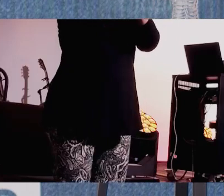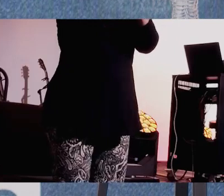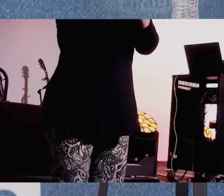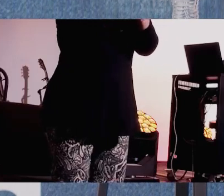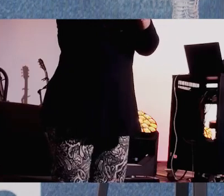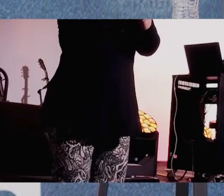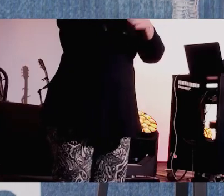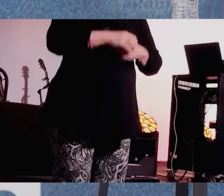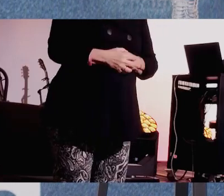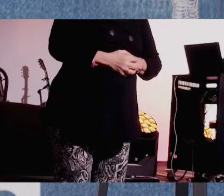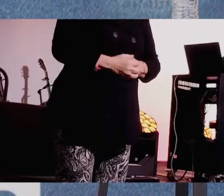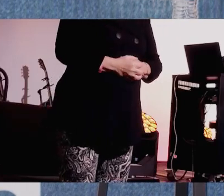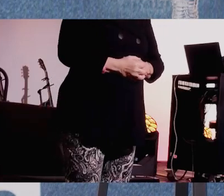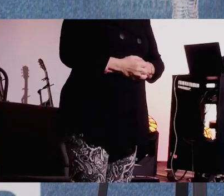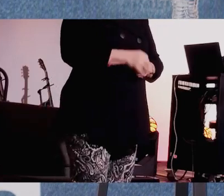you're imbalanced.